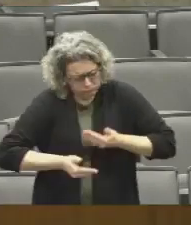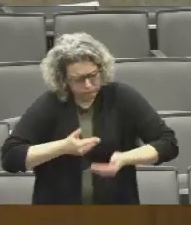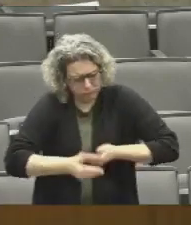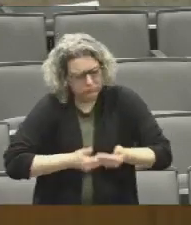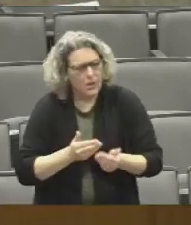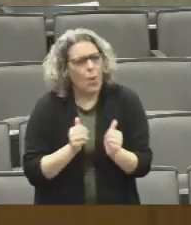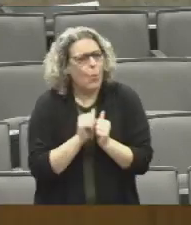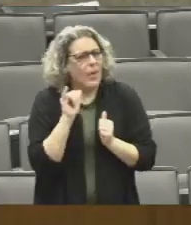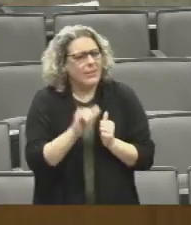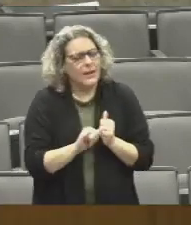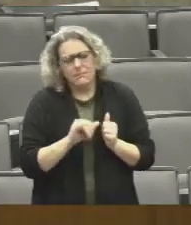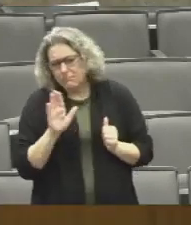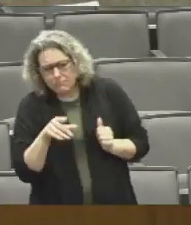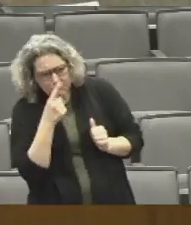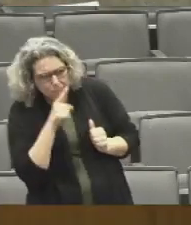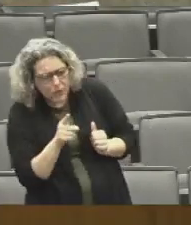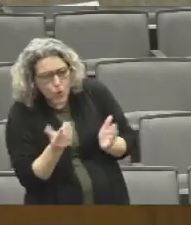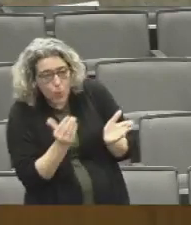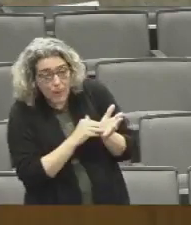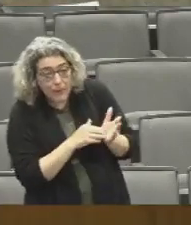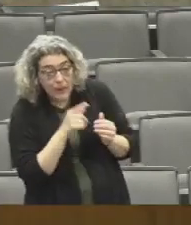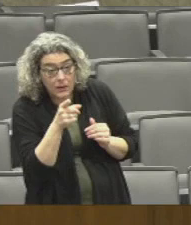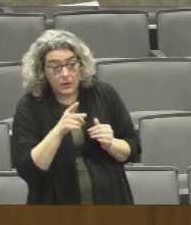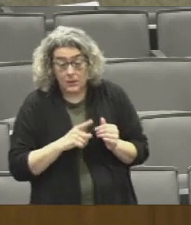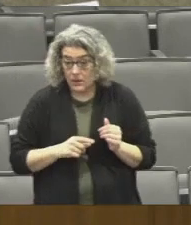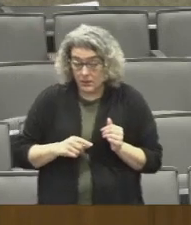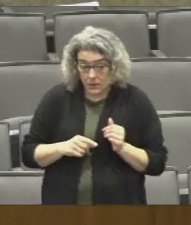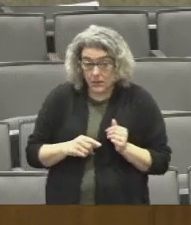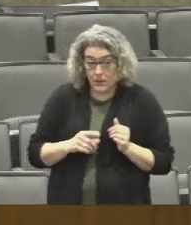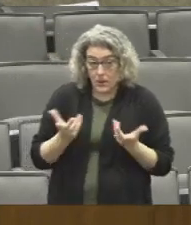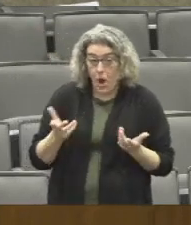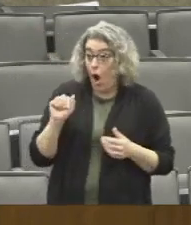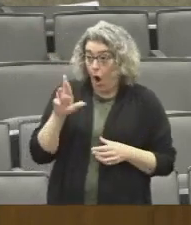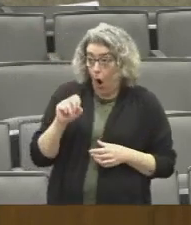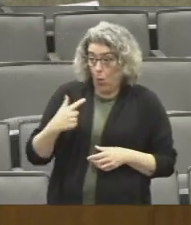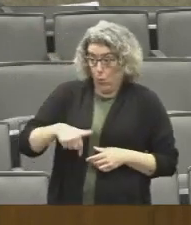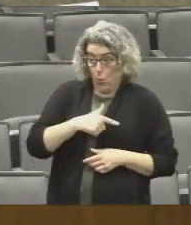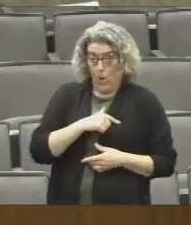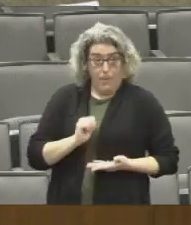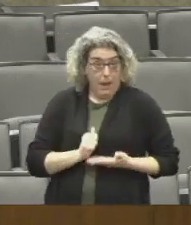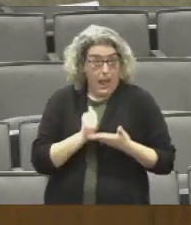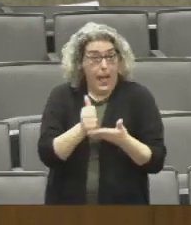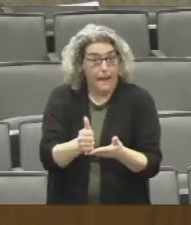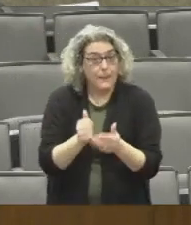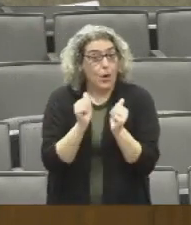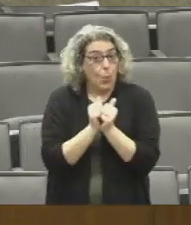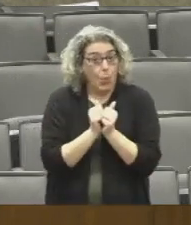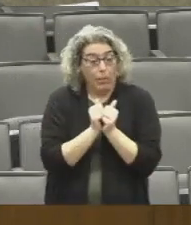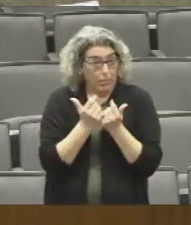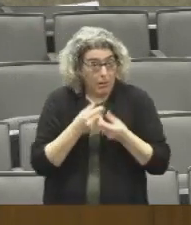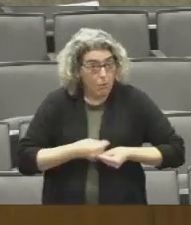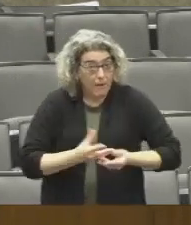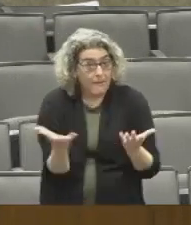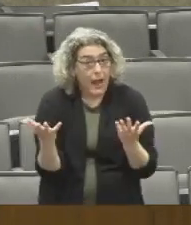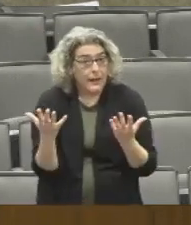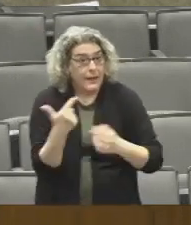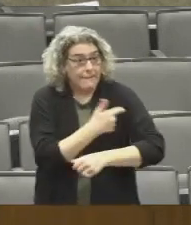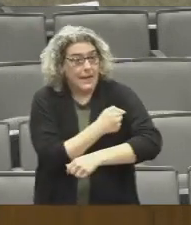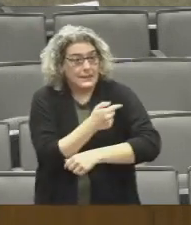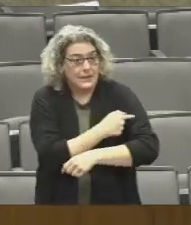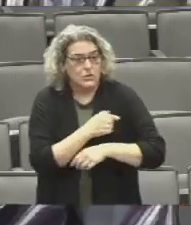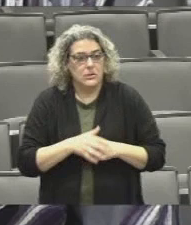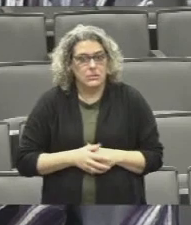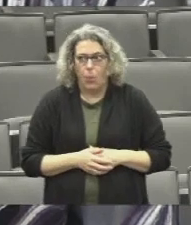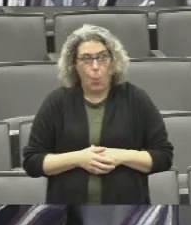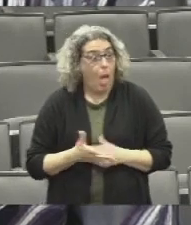mass vaccinations? Could you repeat that again? Are we going to look at dentists helping with the mass vaccinations? I think we have learned